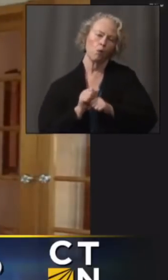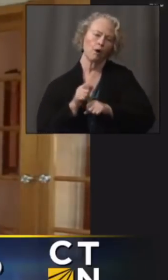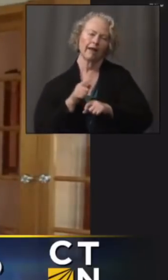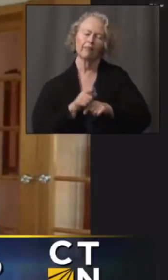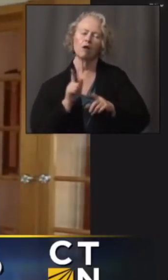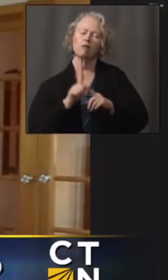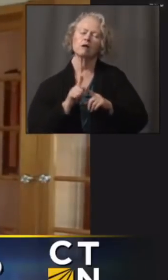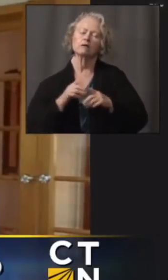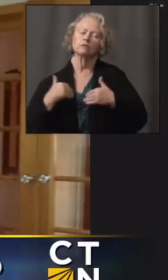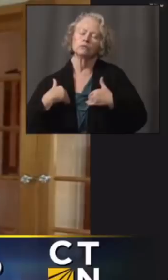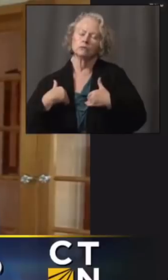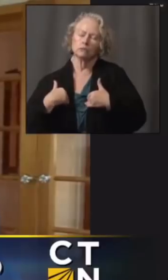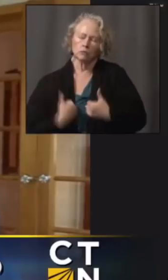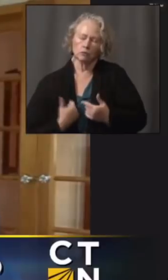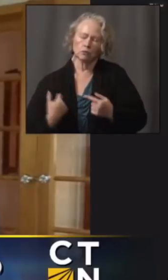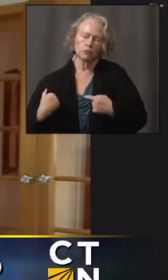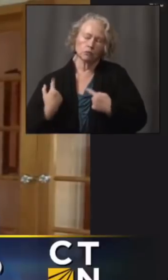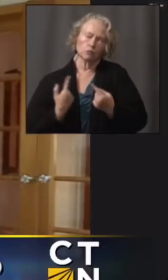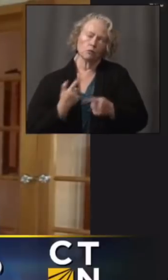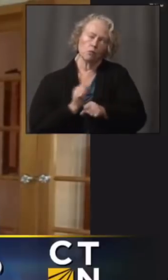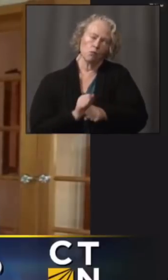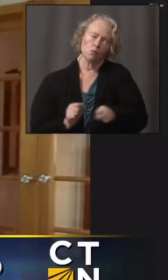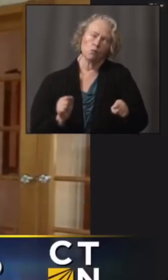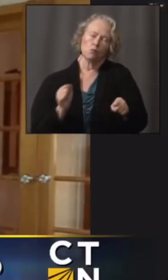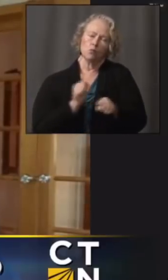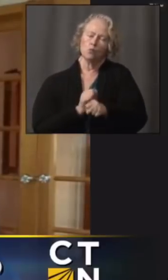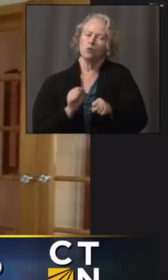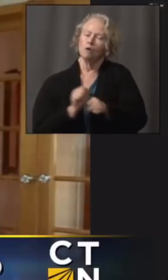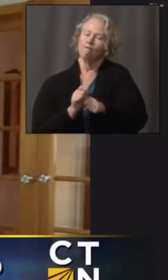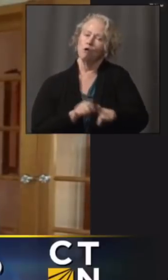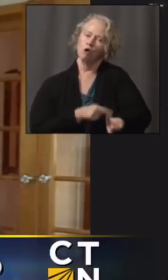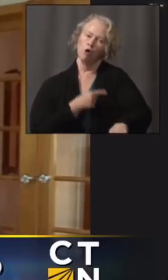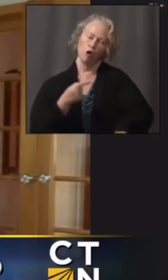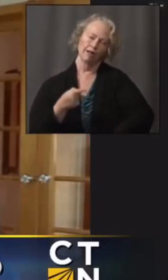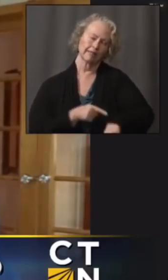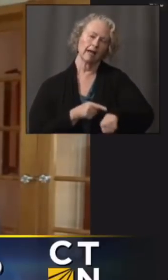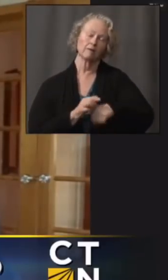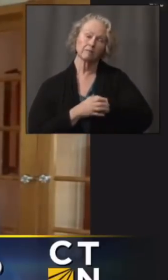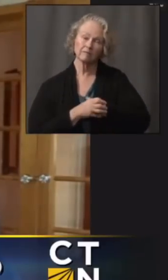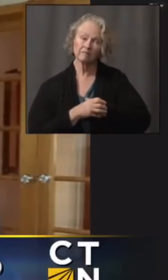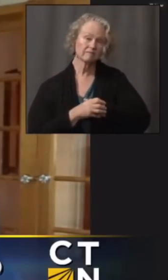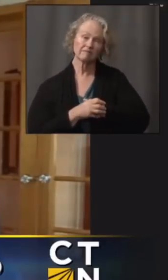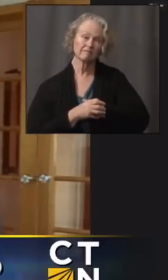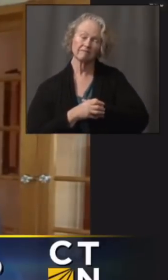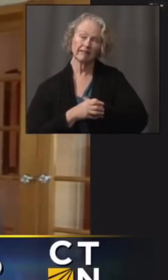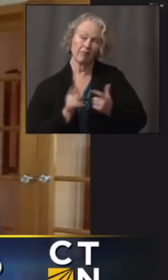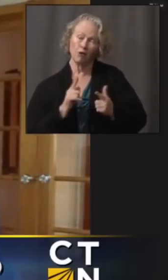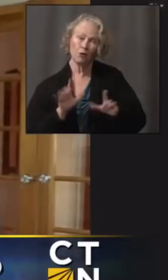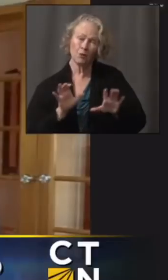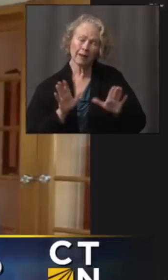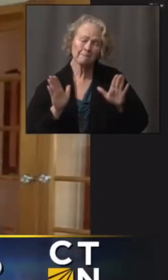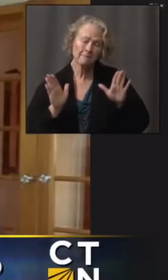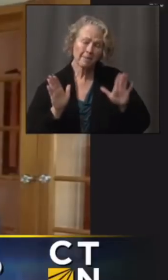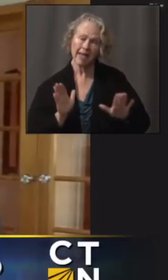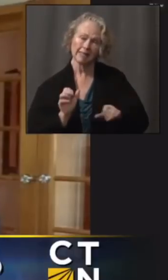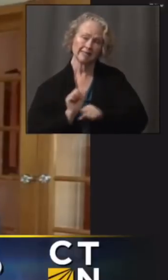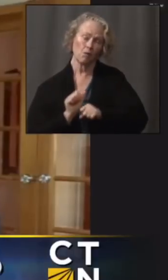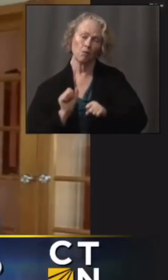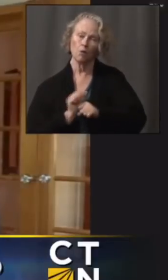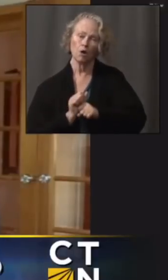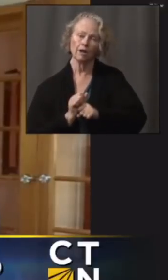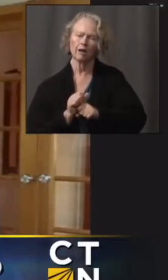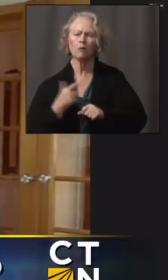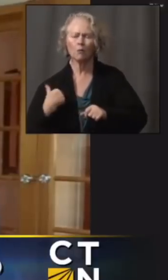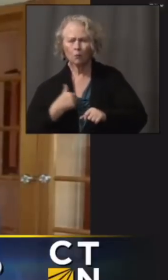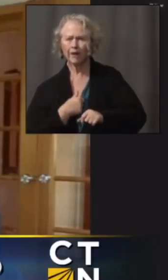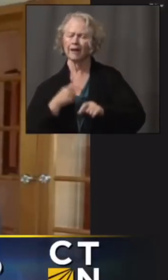who've been working so hard for so long. And who, are really just doing amazing work. And it's on us to